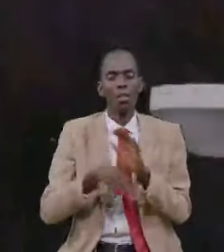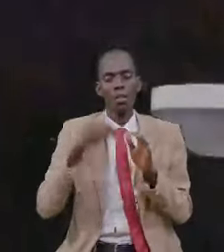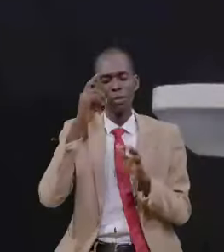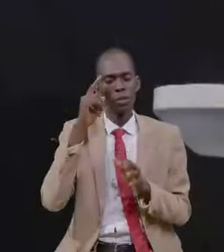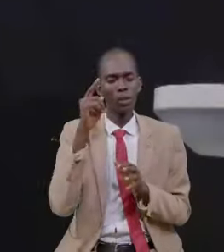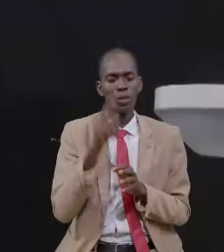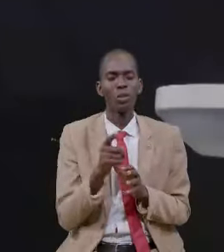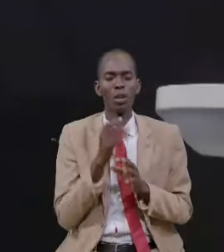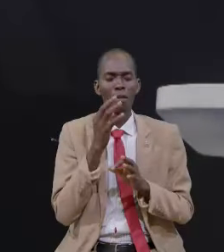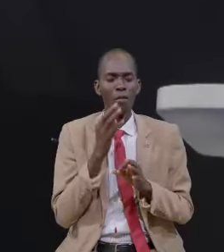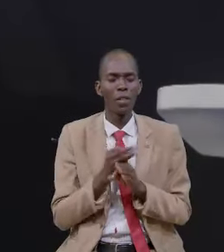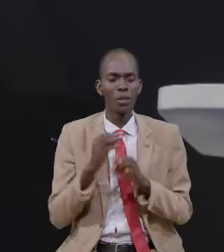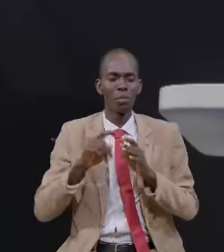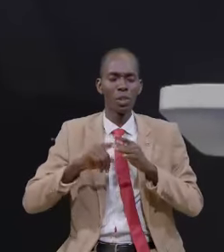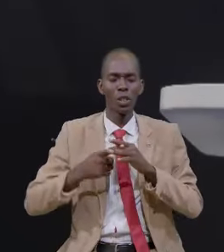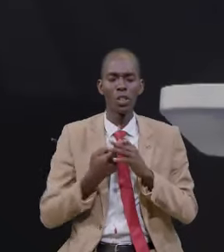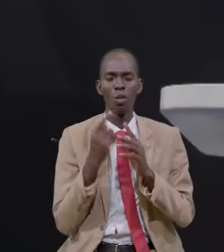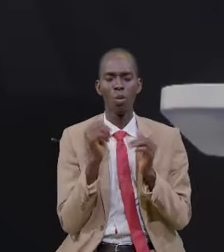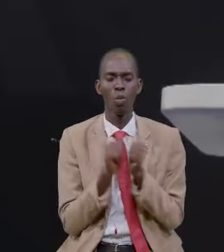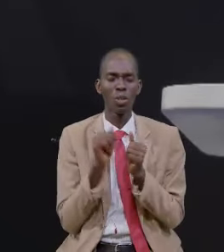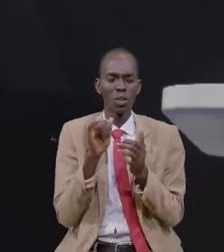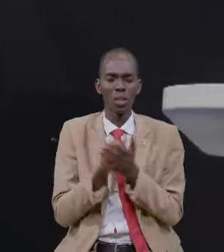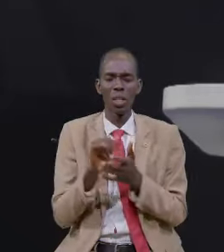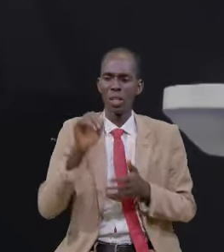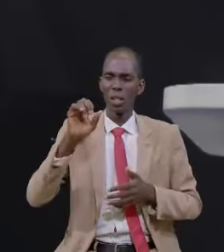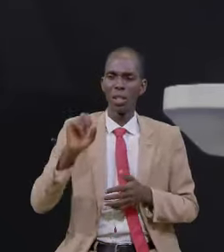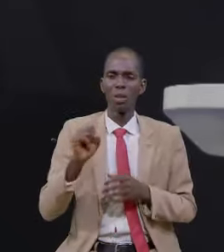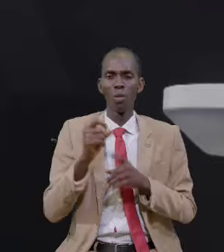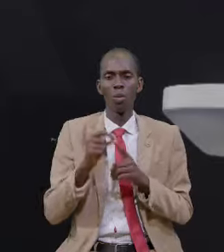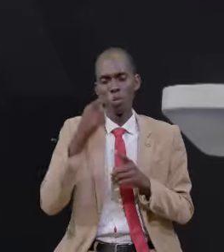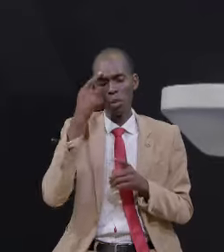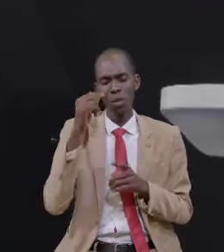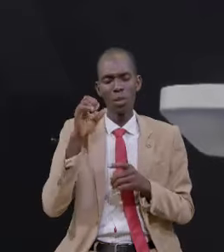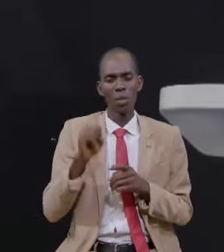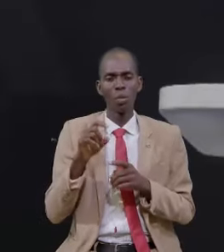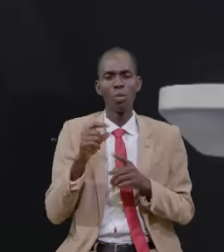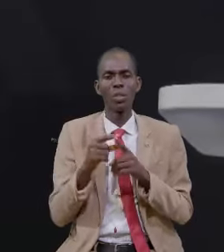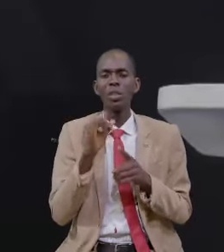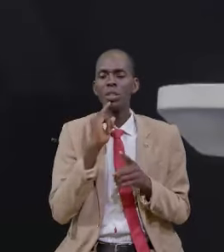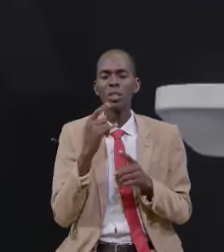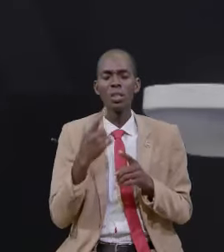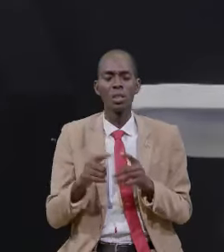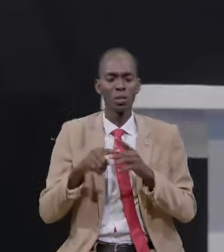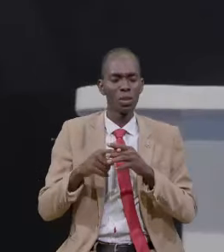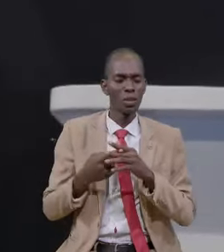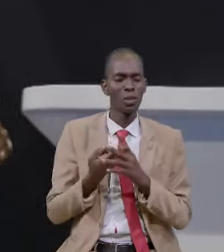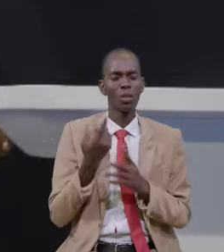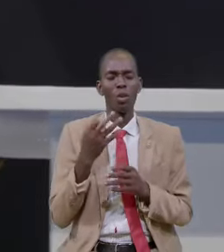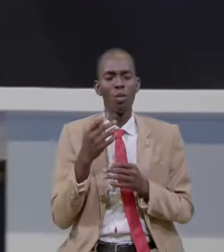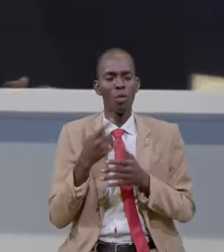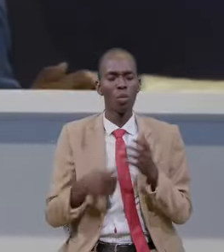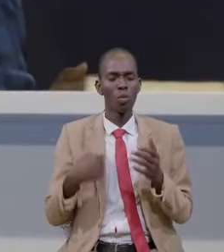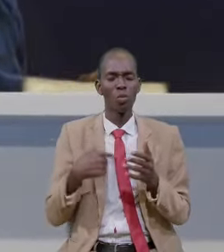begins with that F. And faith is the foundation of everything we have, everything we get from the Lord. The